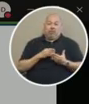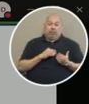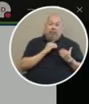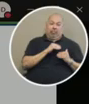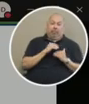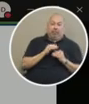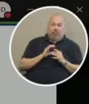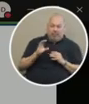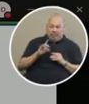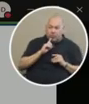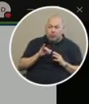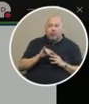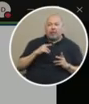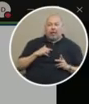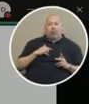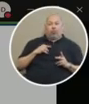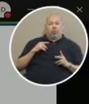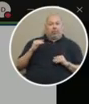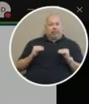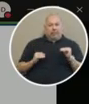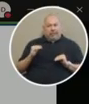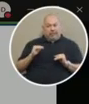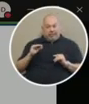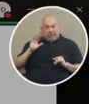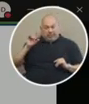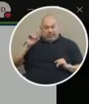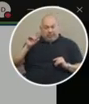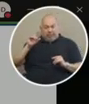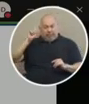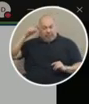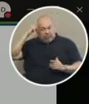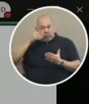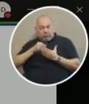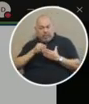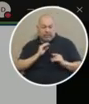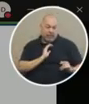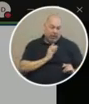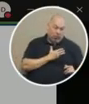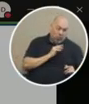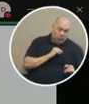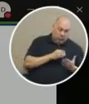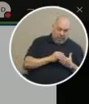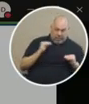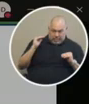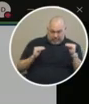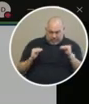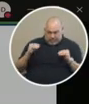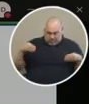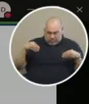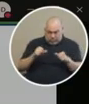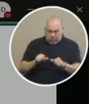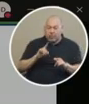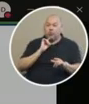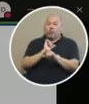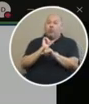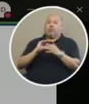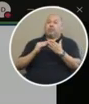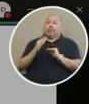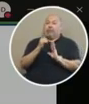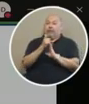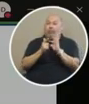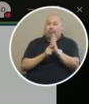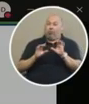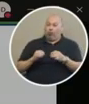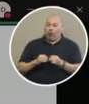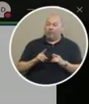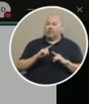limited. We want to make sure that we're able to leverage the federal dollars as we move forward on our CIP. As I mentioned, we'll be working with City Attorney's Office,